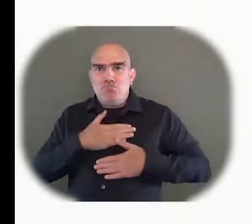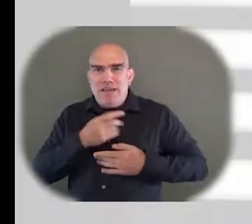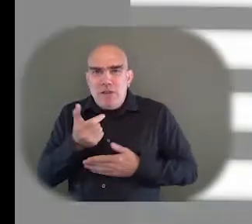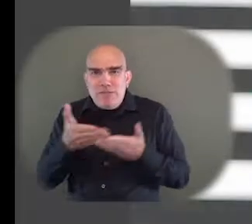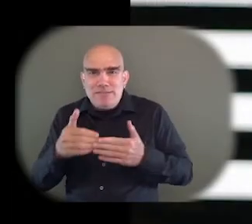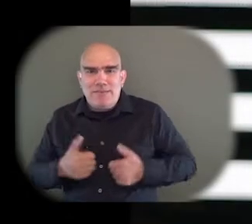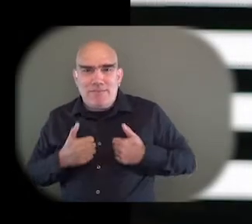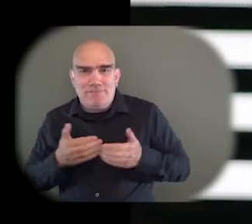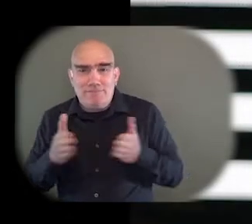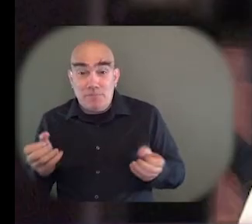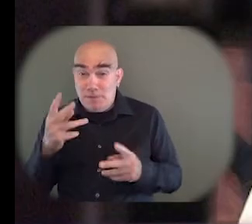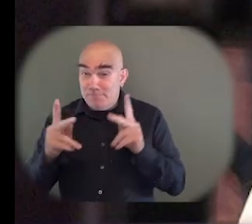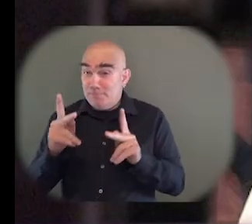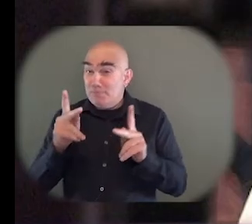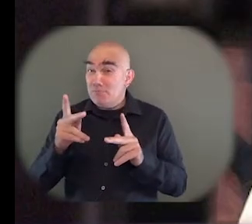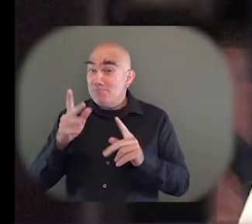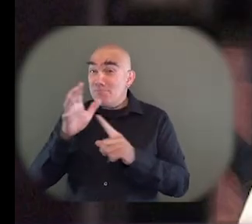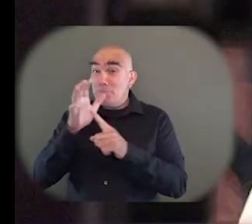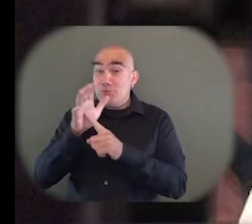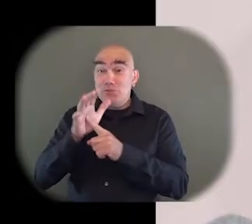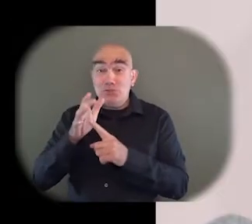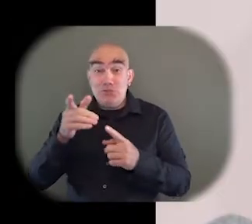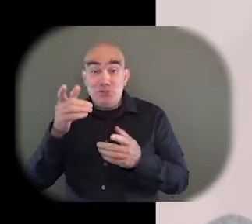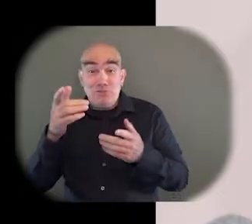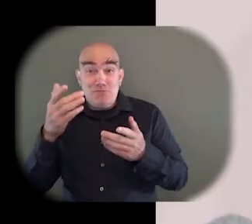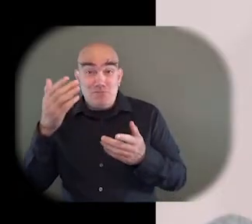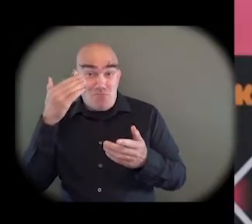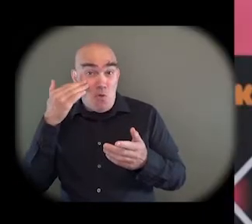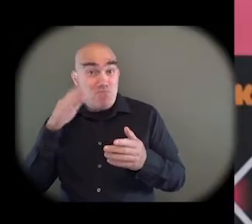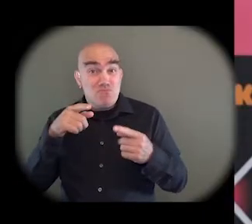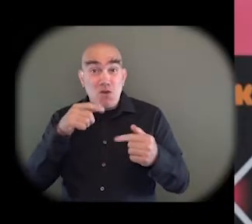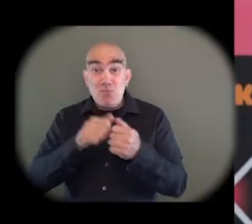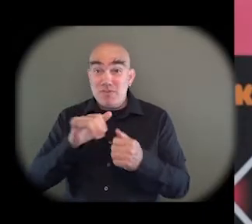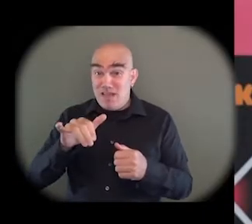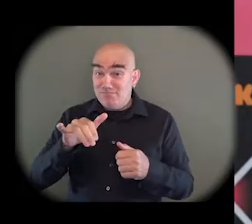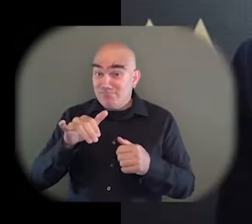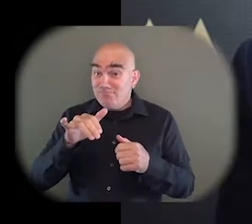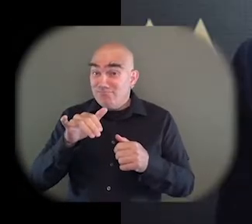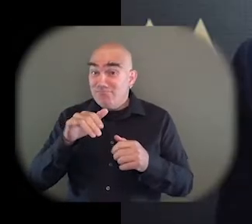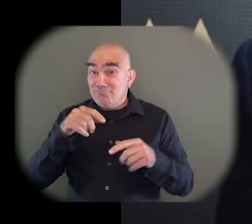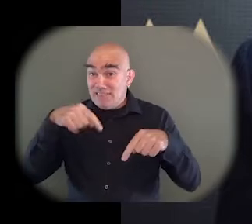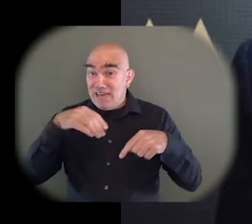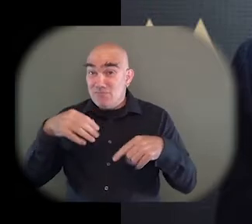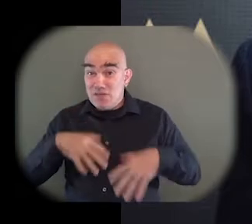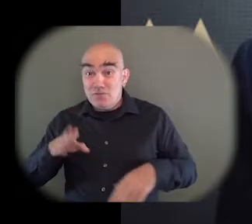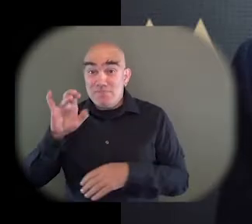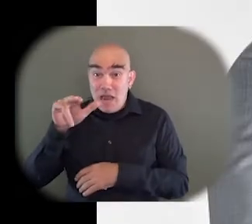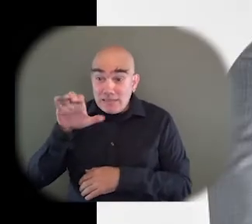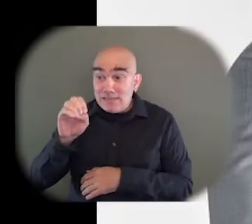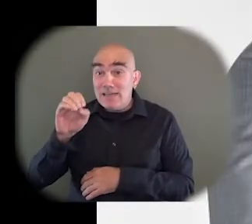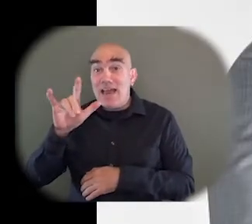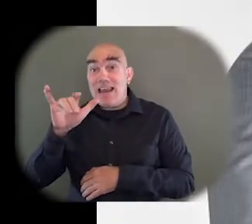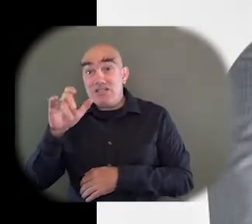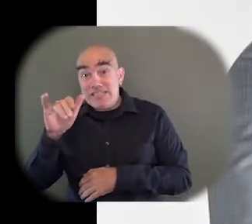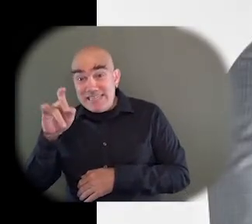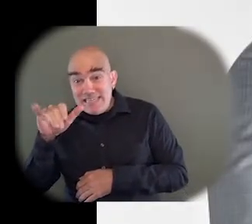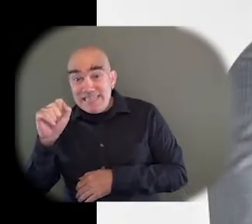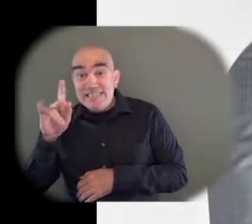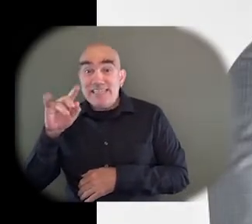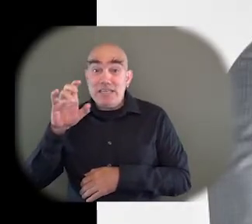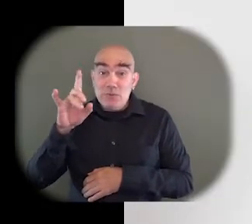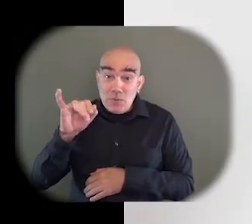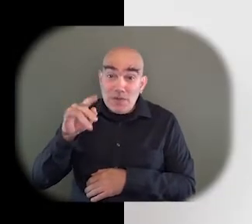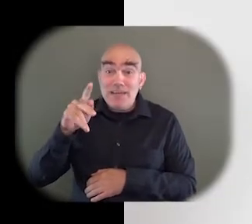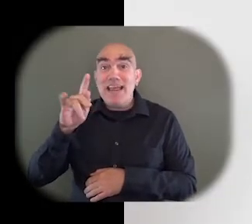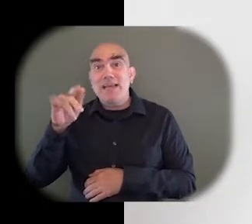depression. Beyoncé, Alicia Keys, Kid Cudi, Katy Perry, Wayne Brady, Dwayne "The Rock"